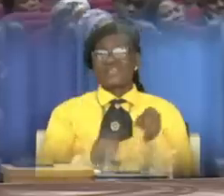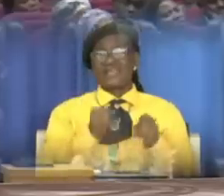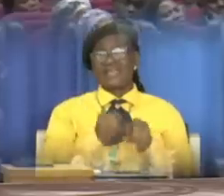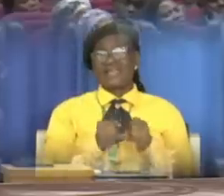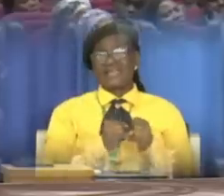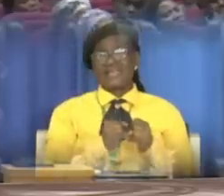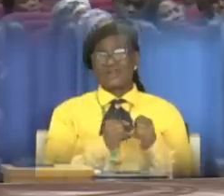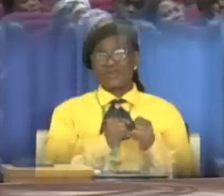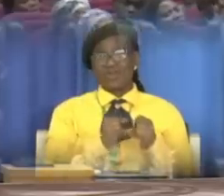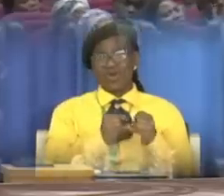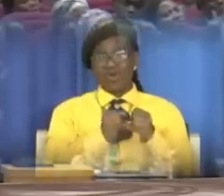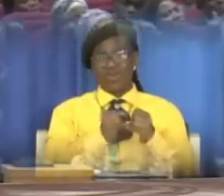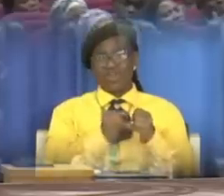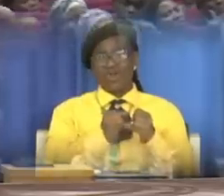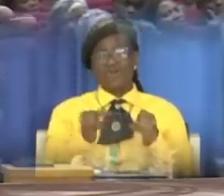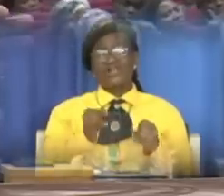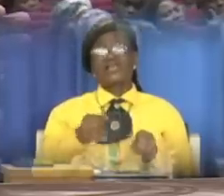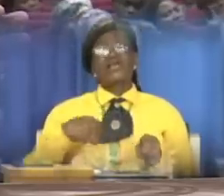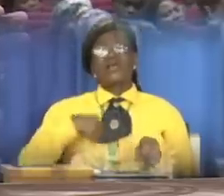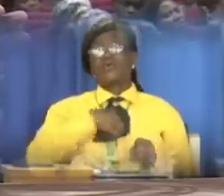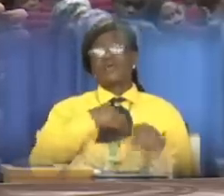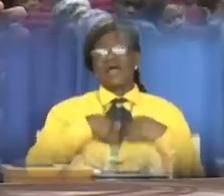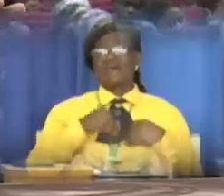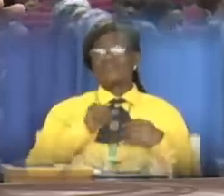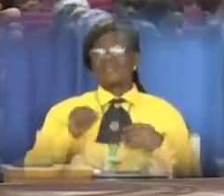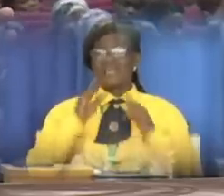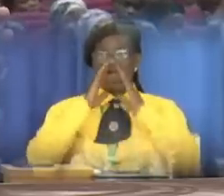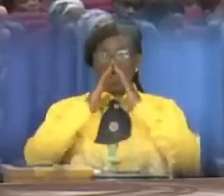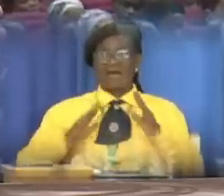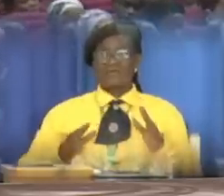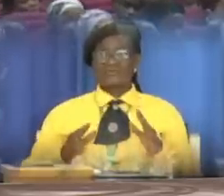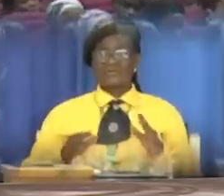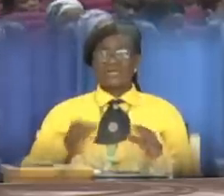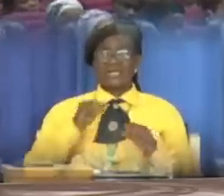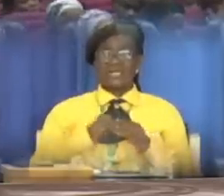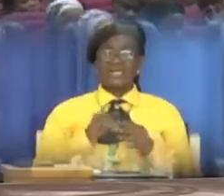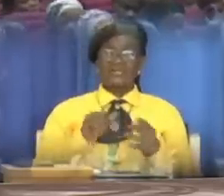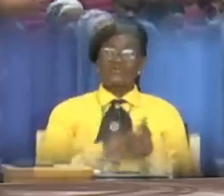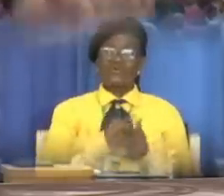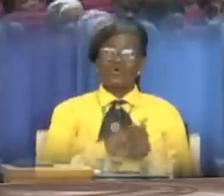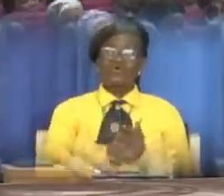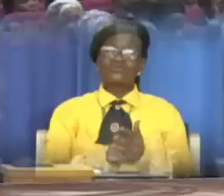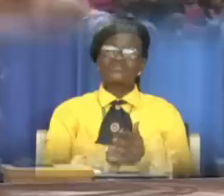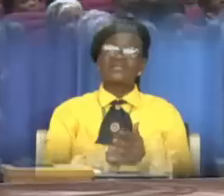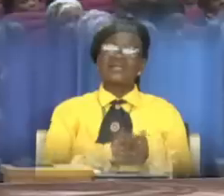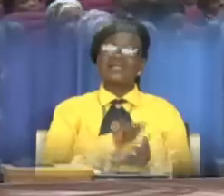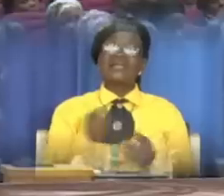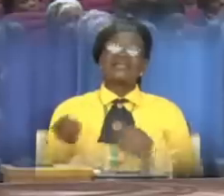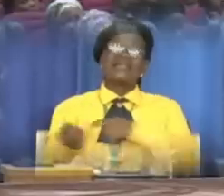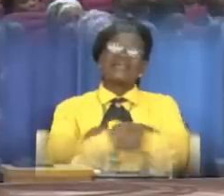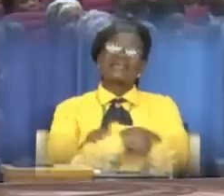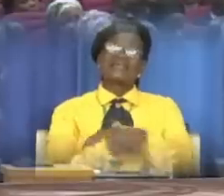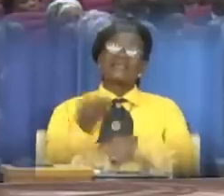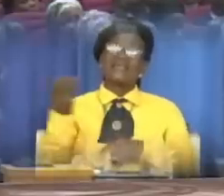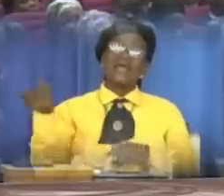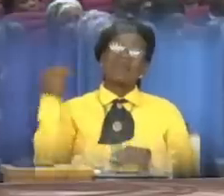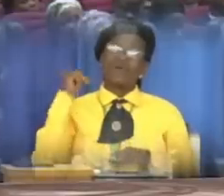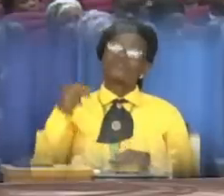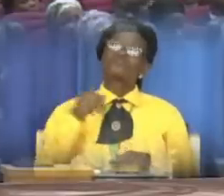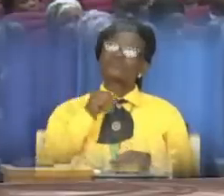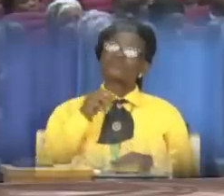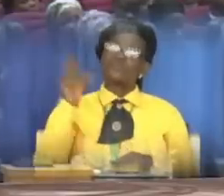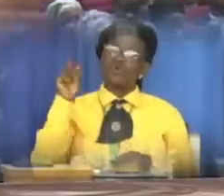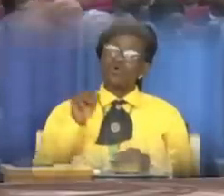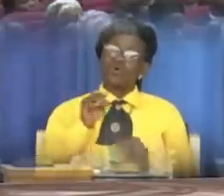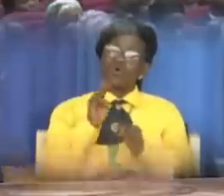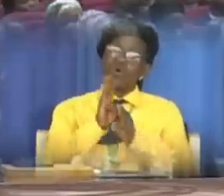over there. In those days, there was no traffic in Illinois. You can go from one end of the town to another in 15 minutes. So